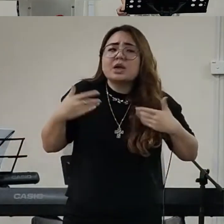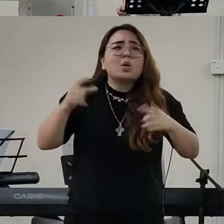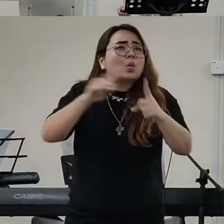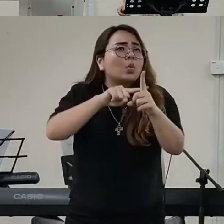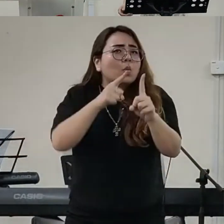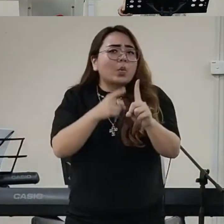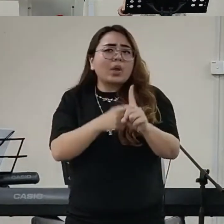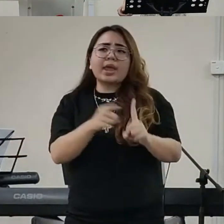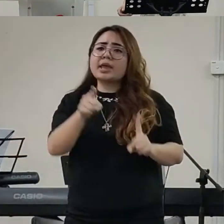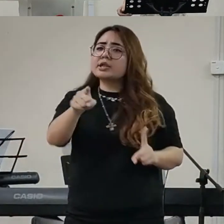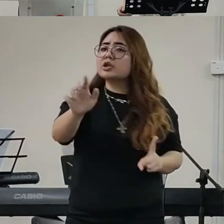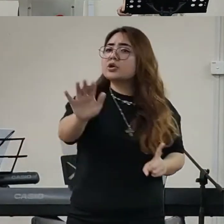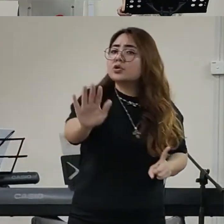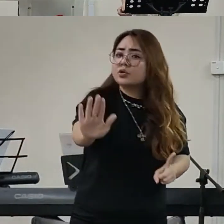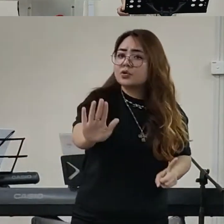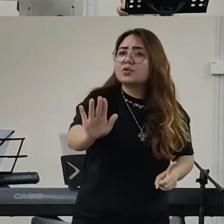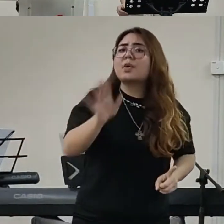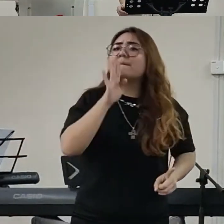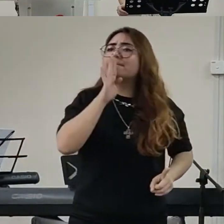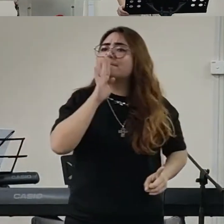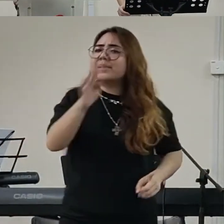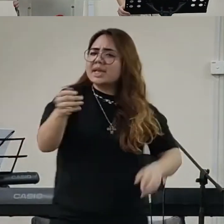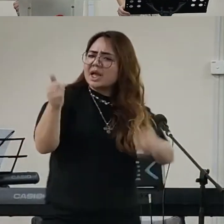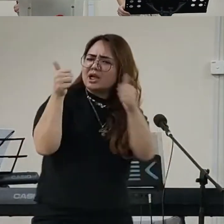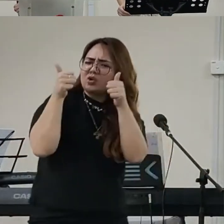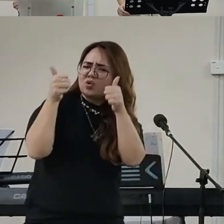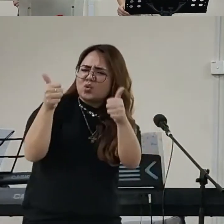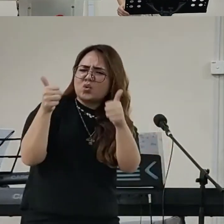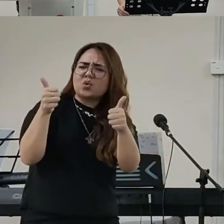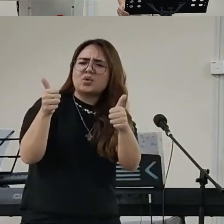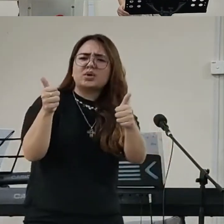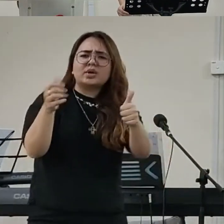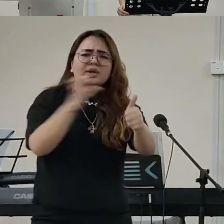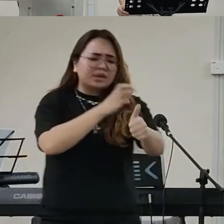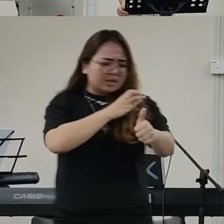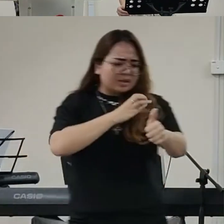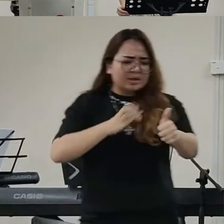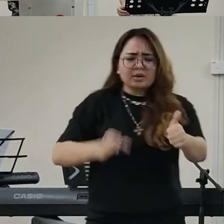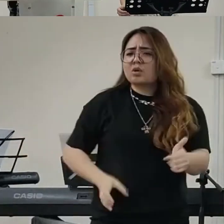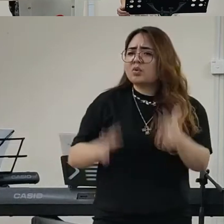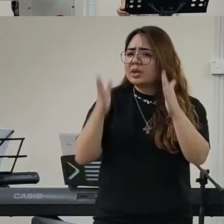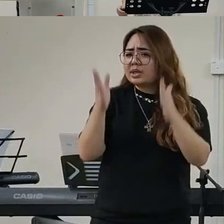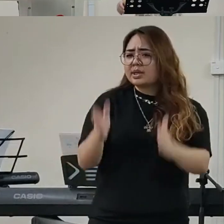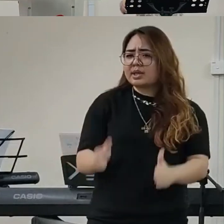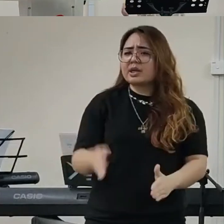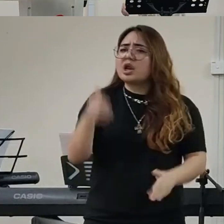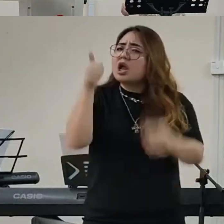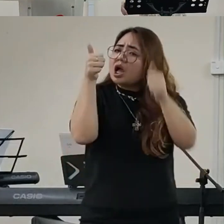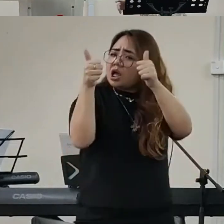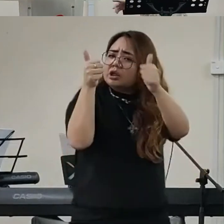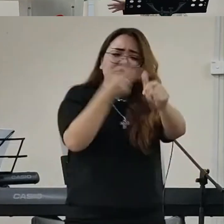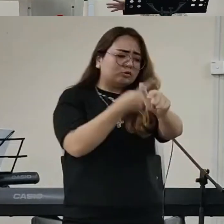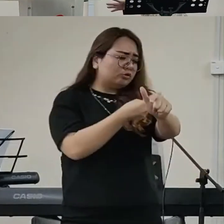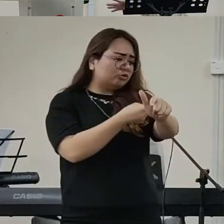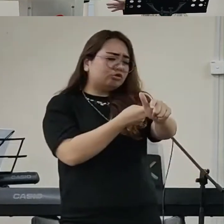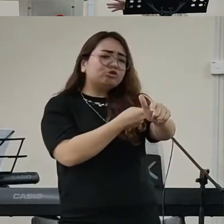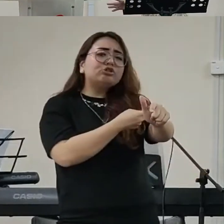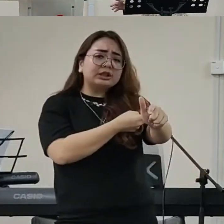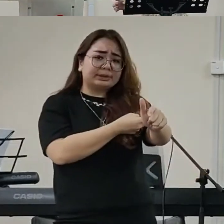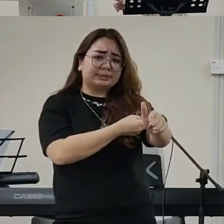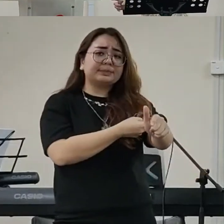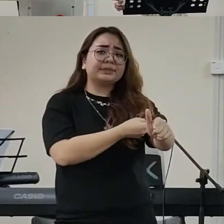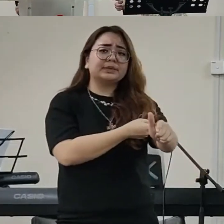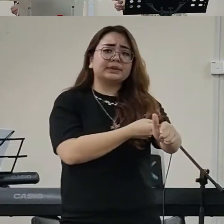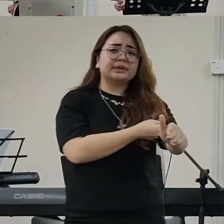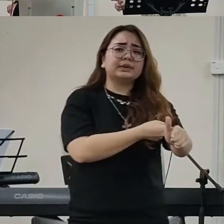is not just going to judge between the sheep and the goats, but God is, it's in the scriptures, God is only also going to judge